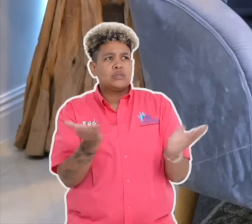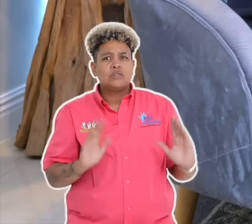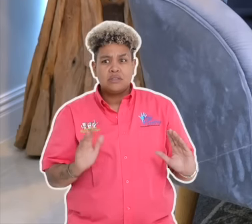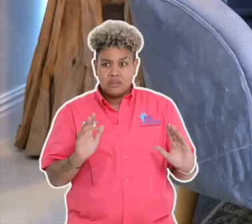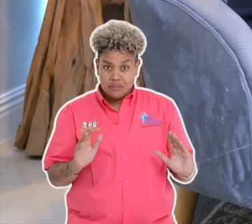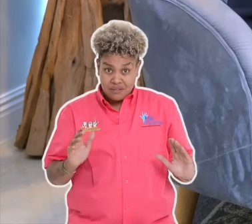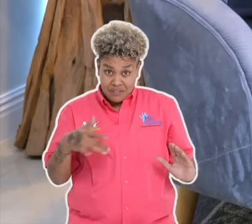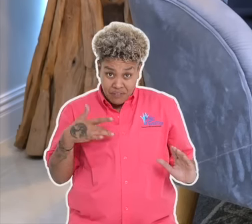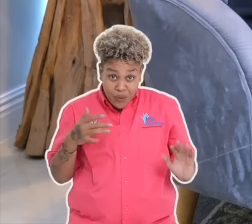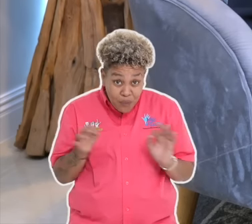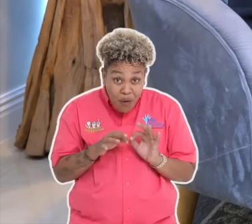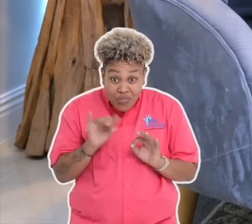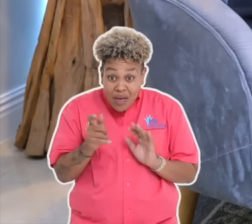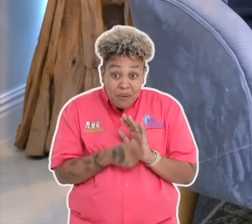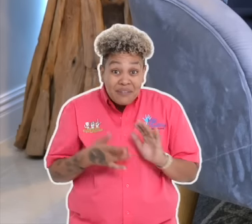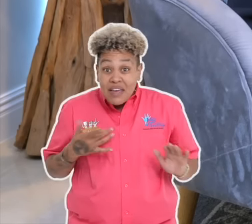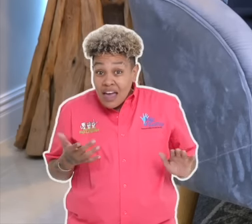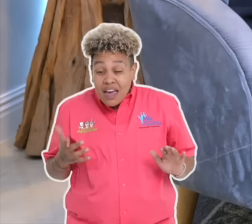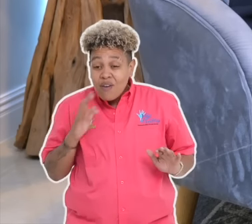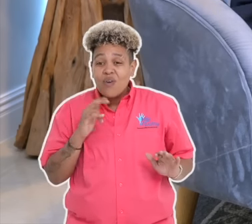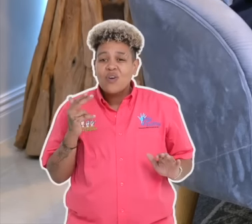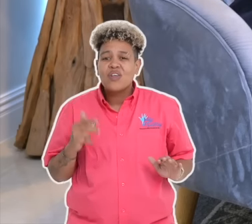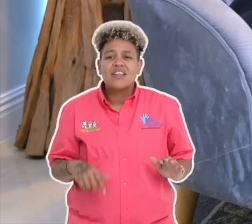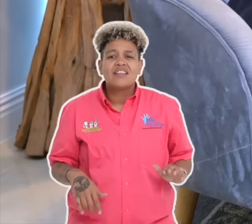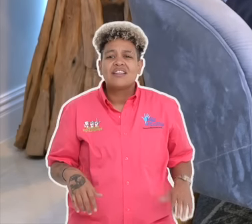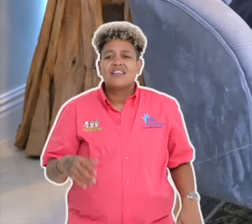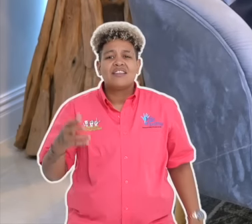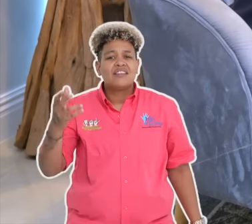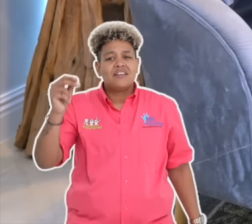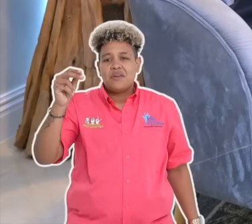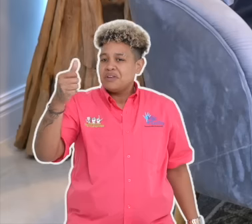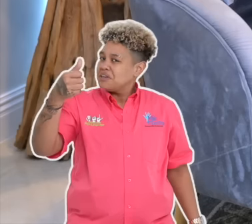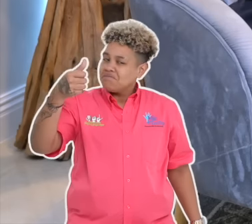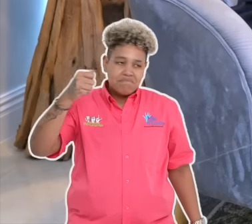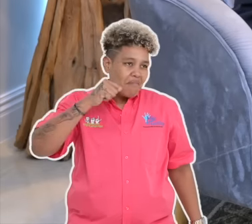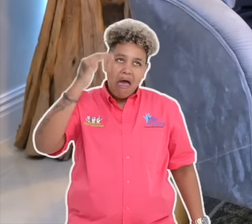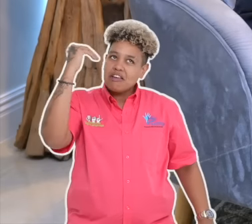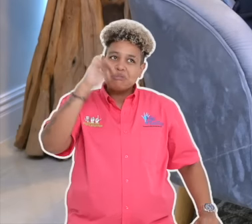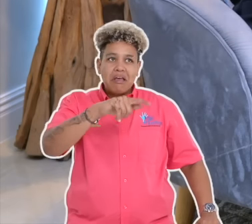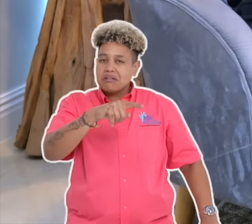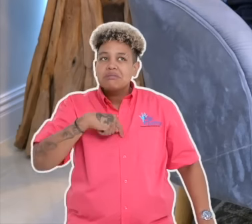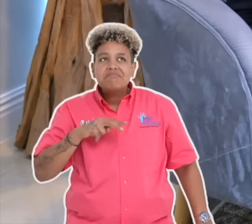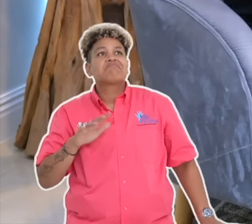scene? And was it all it was cracked out to be at that moment? It was definitely not what it was cracked out to be.